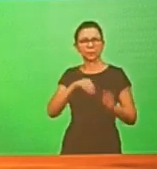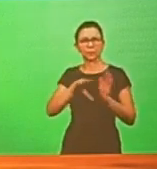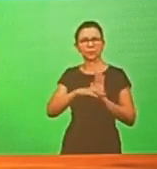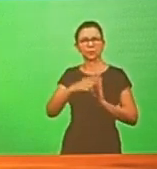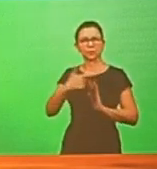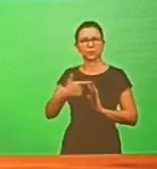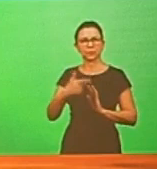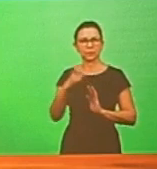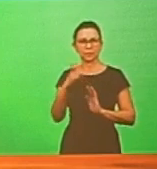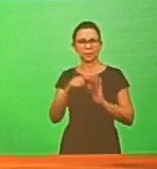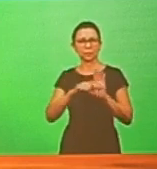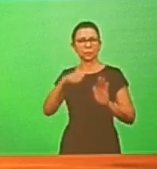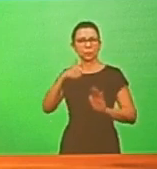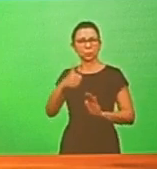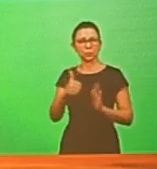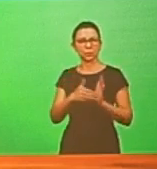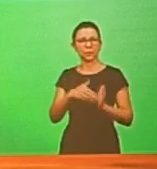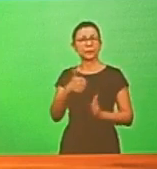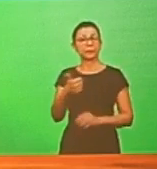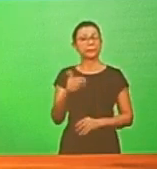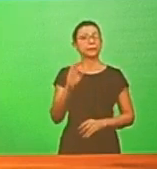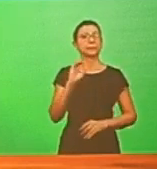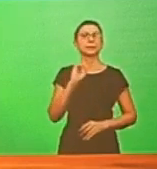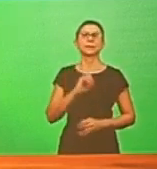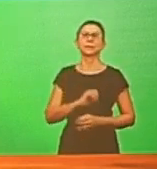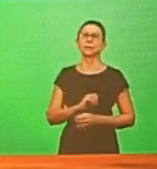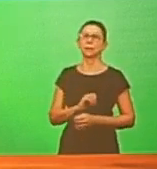went in with him to the wedding, and the door was shut.